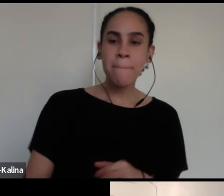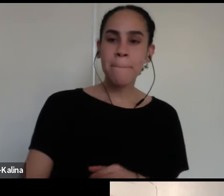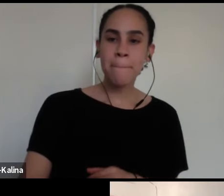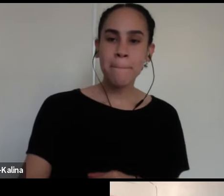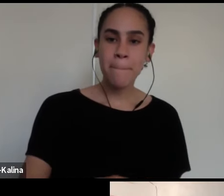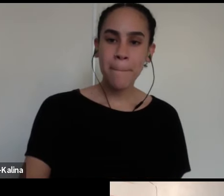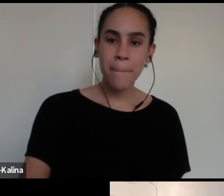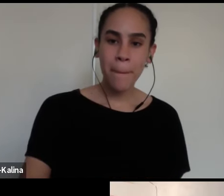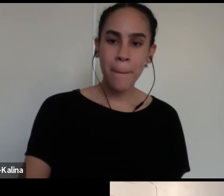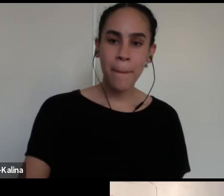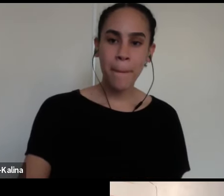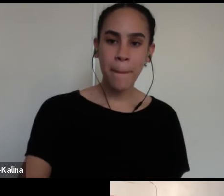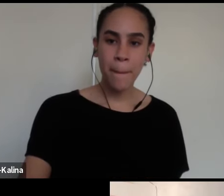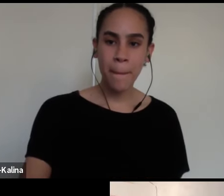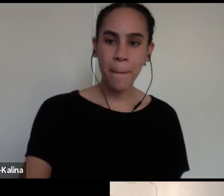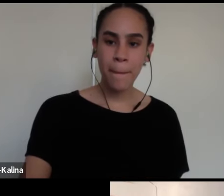to